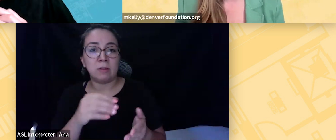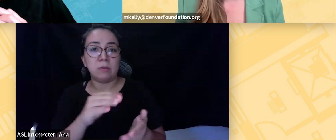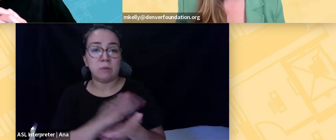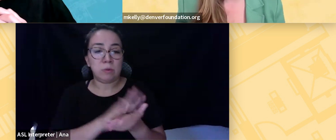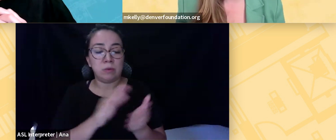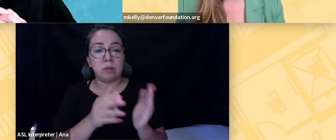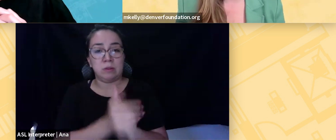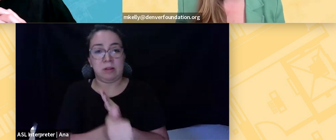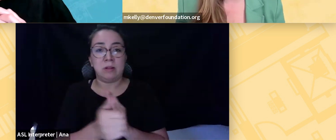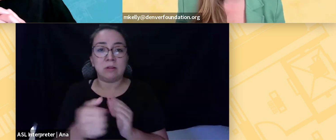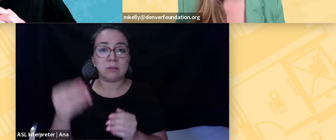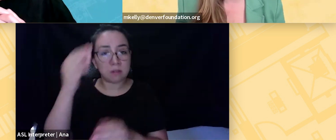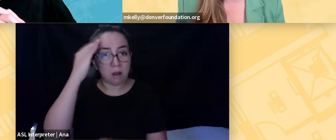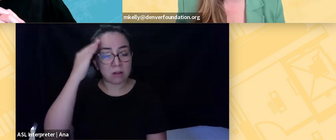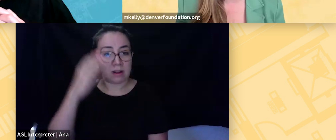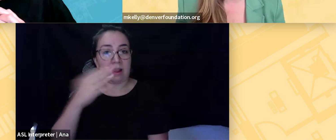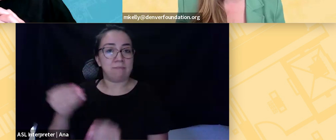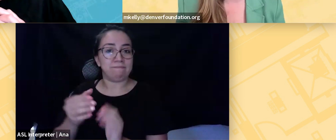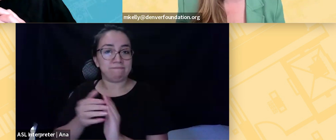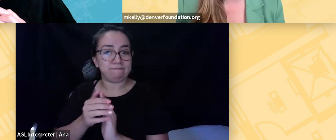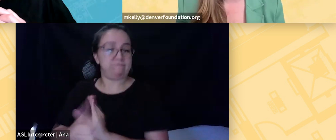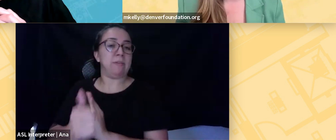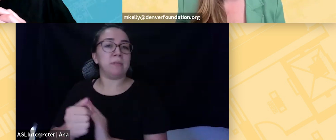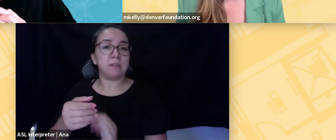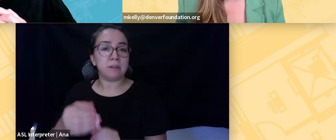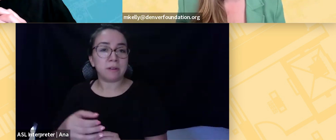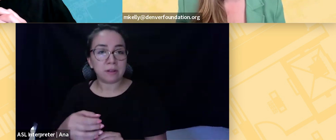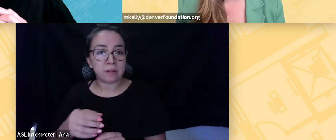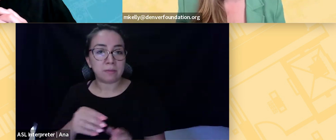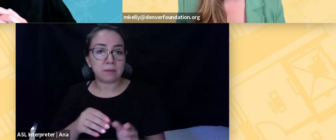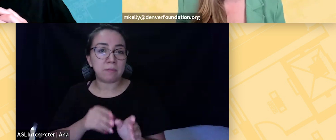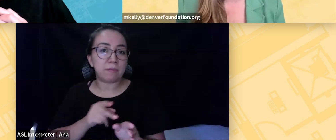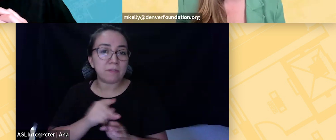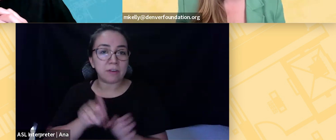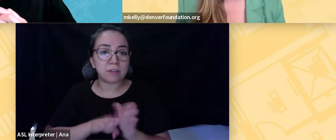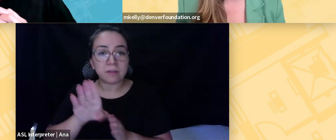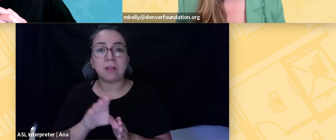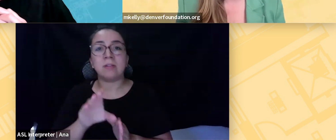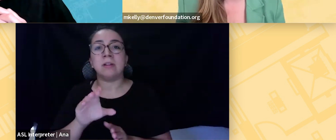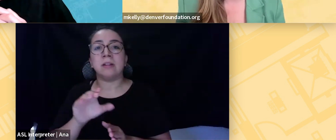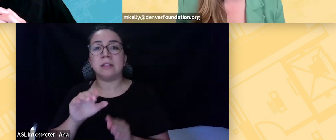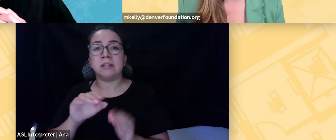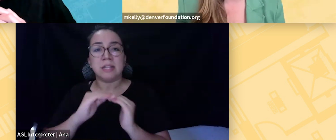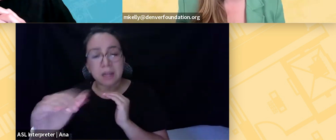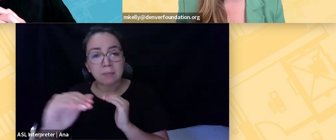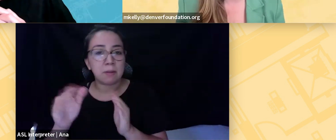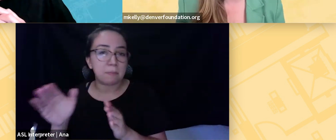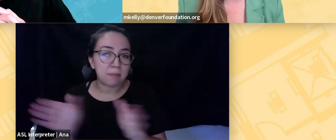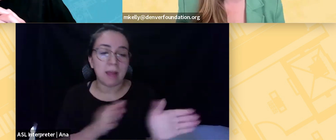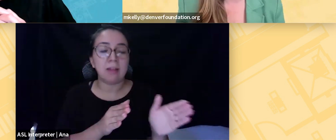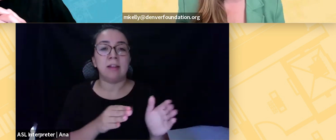knowledge, and expertise to provide professional development, capacity building, sustainability planning, and